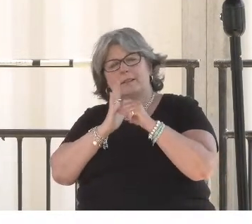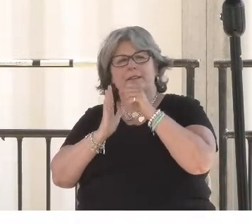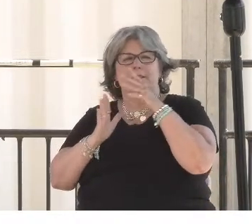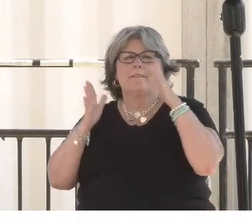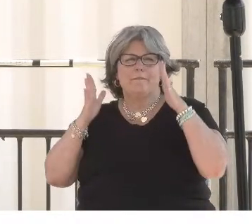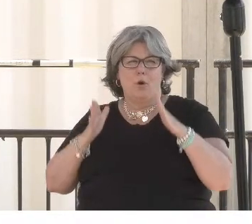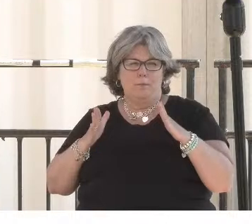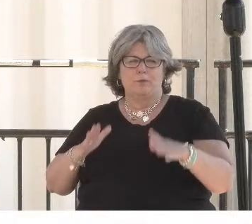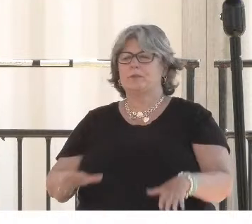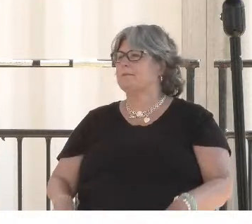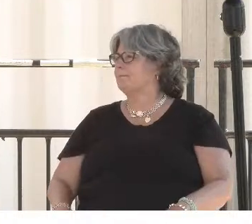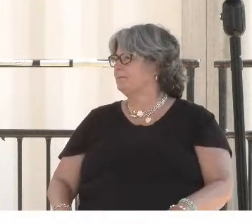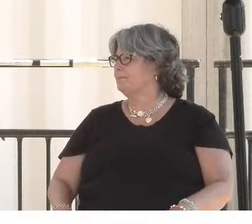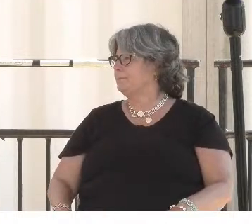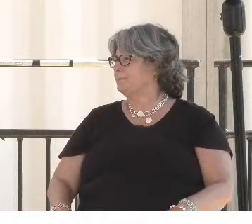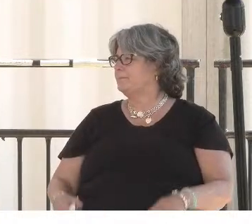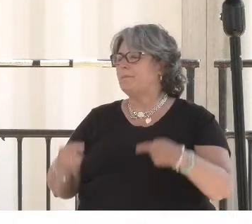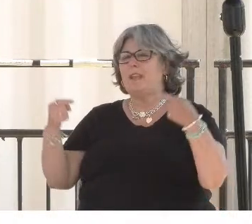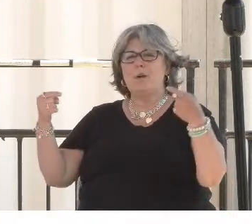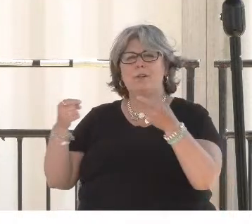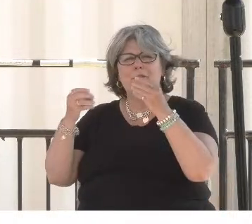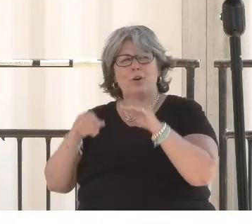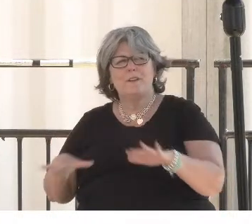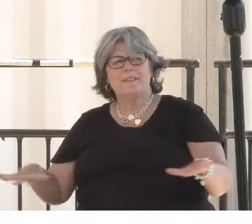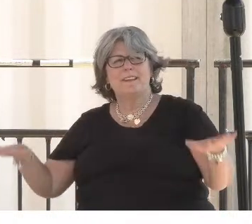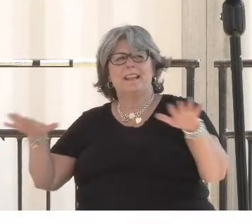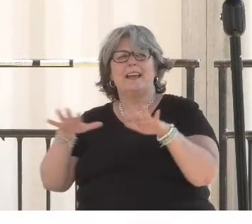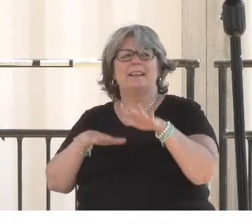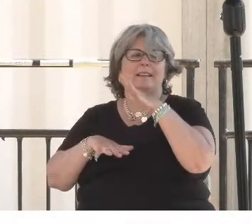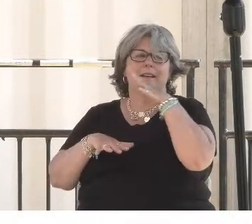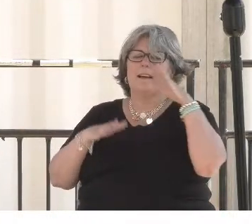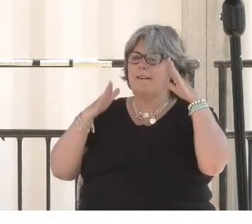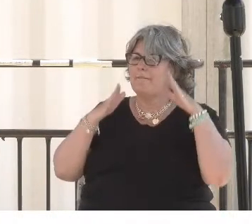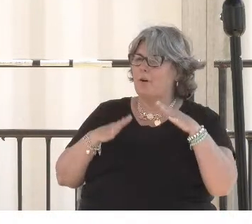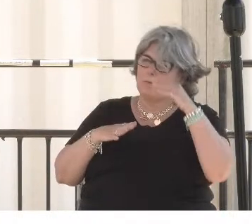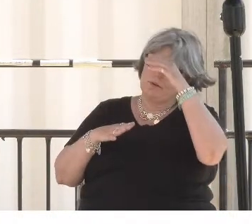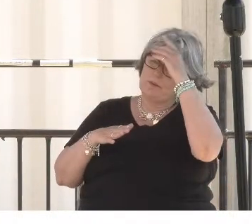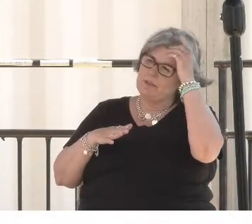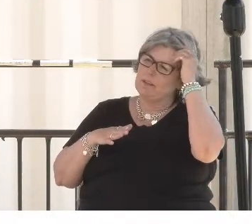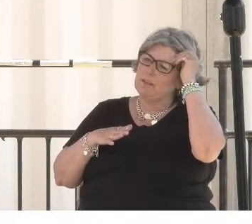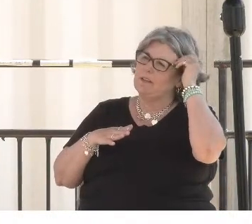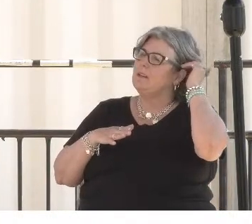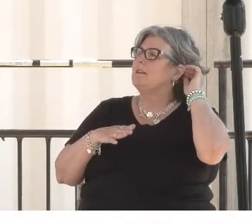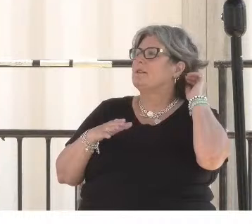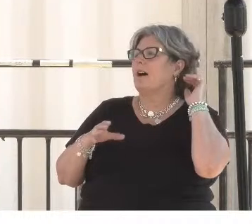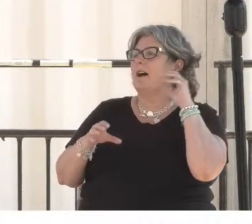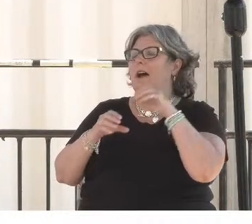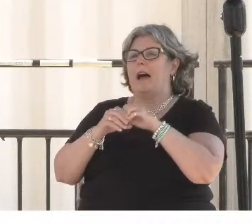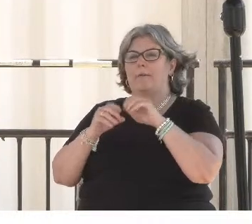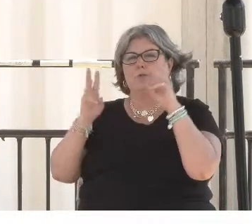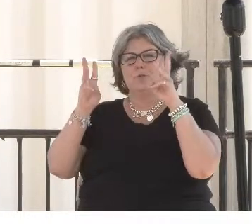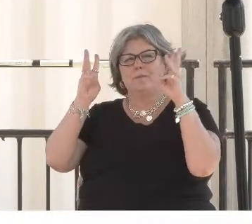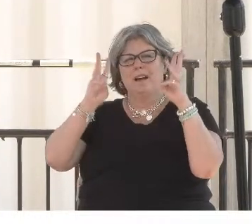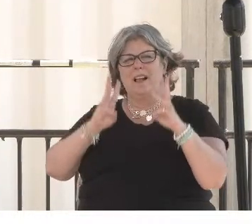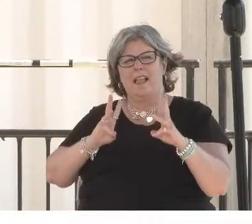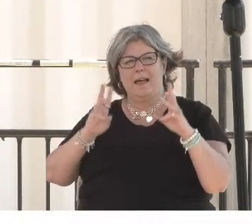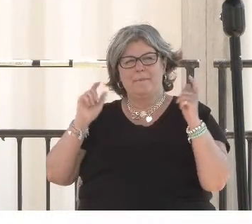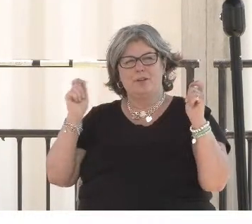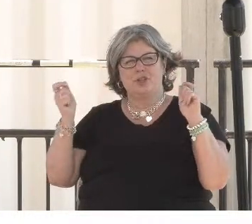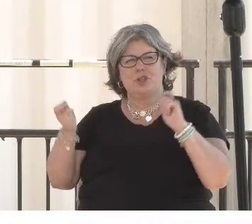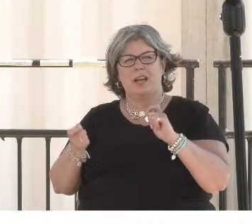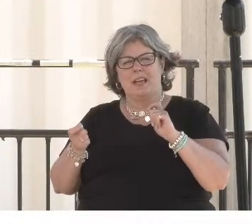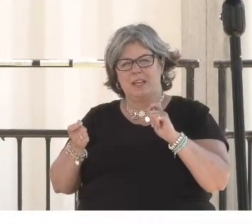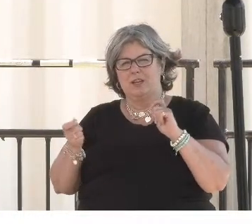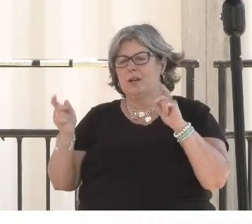and we've stressed land. And so I came into this because I was worried about climate change. These folks are drawing